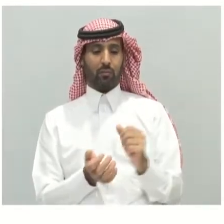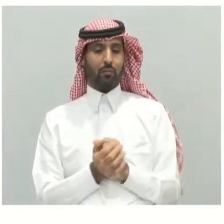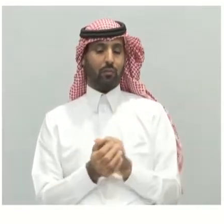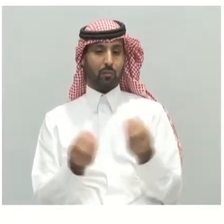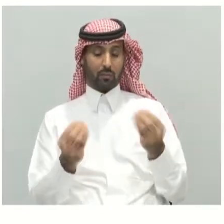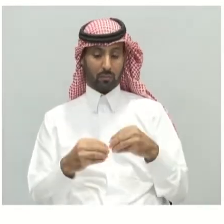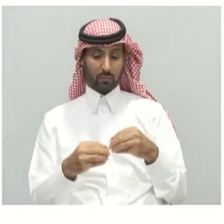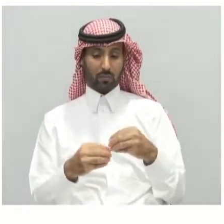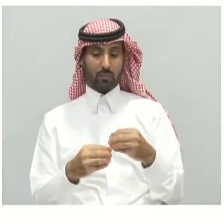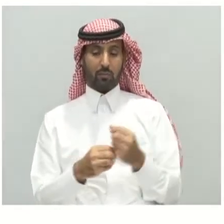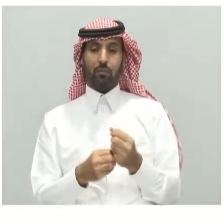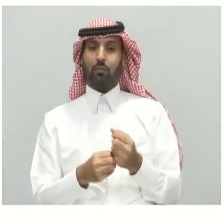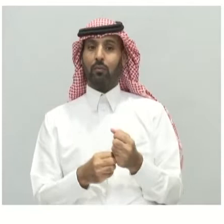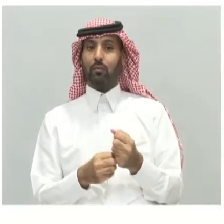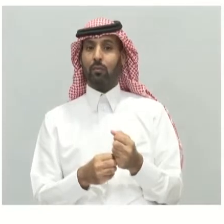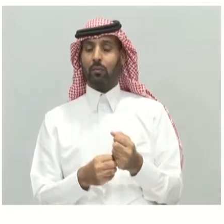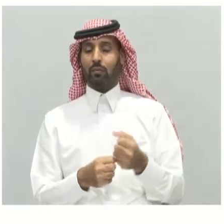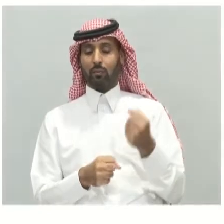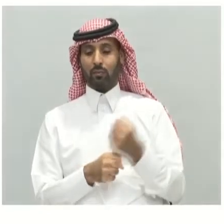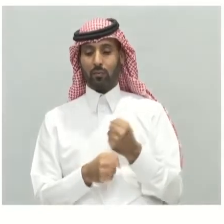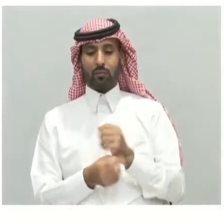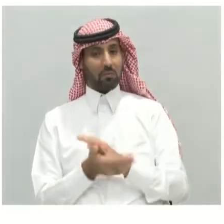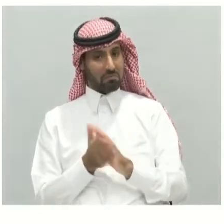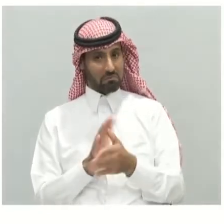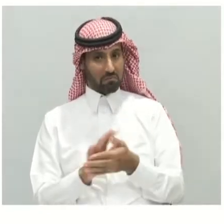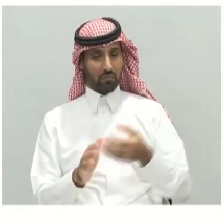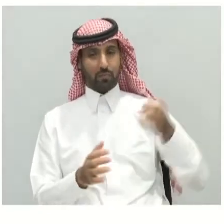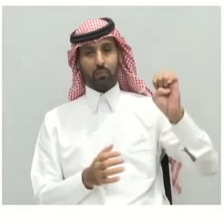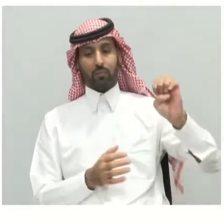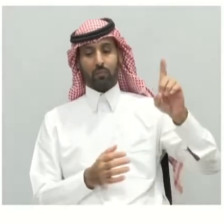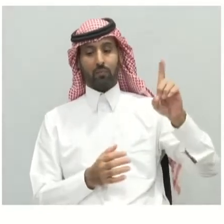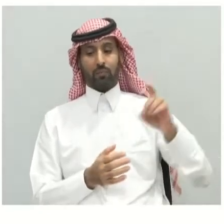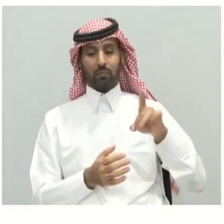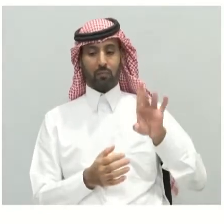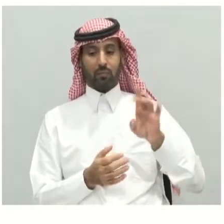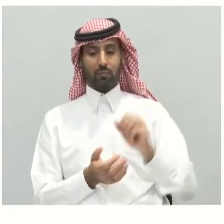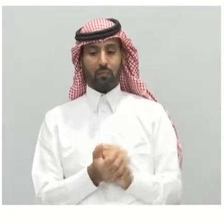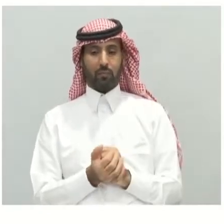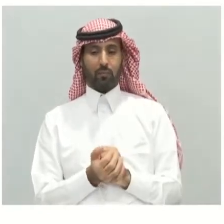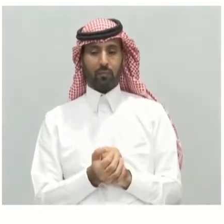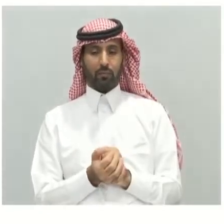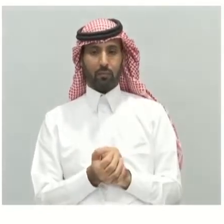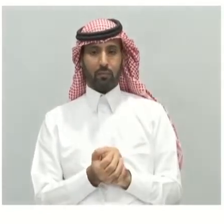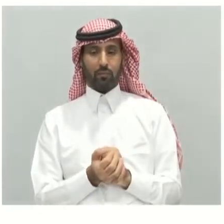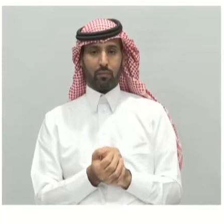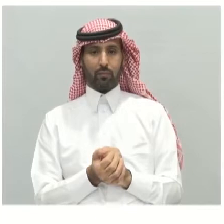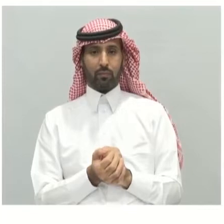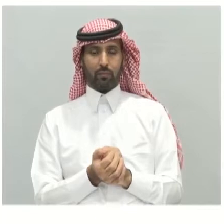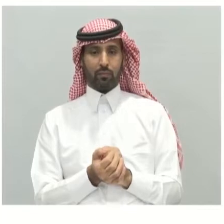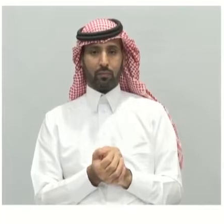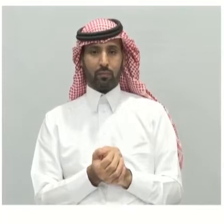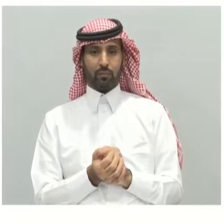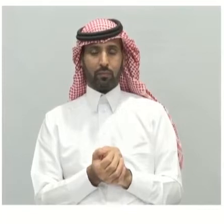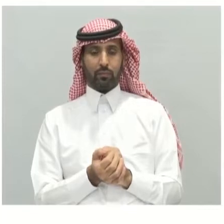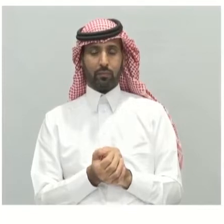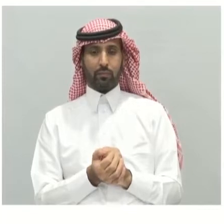the verb without ed. Khalas, we just put the verb infinitive. We don't add anything to it.